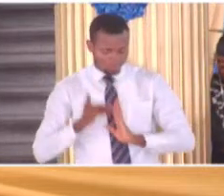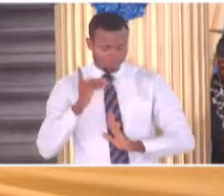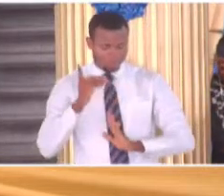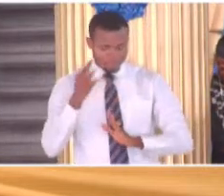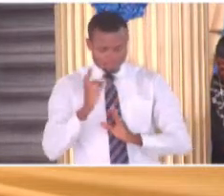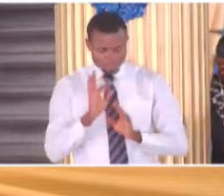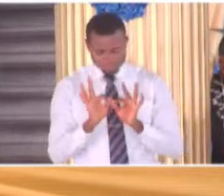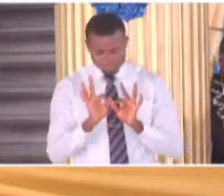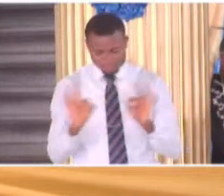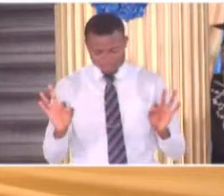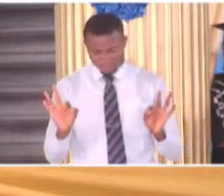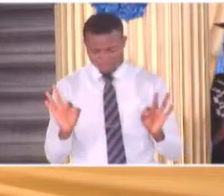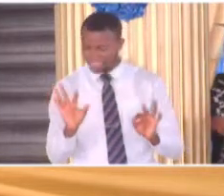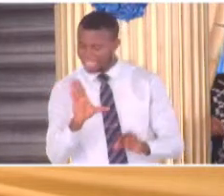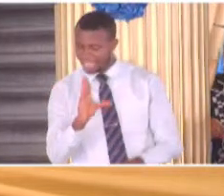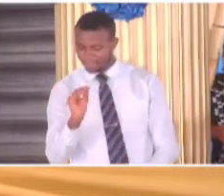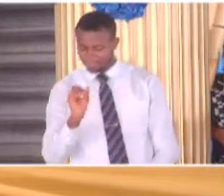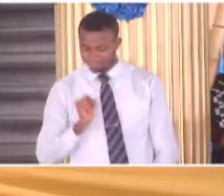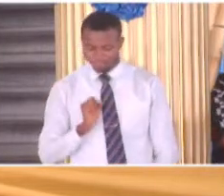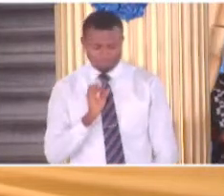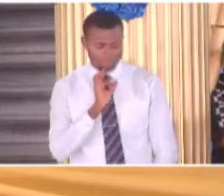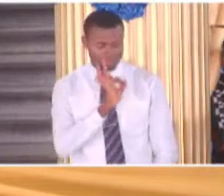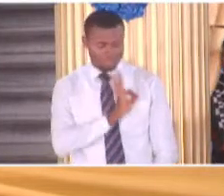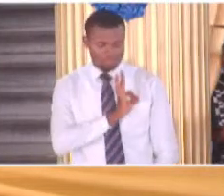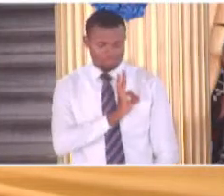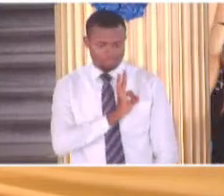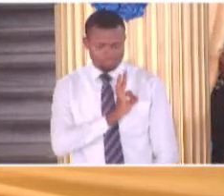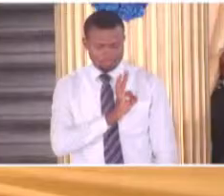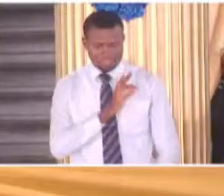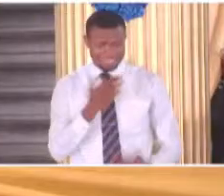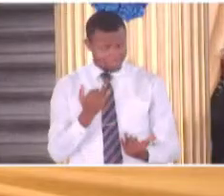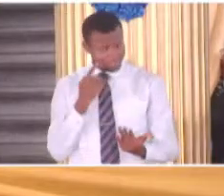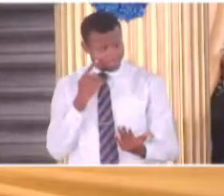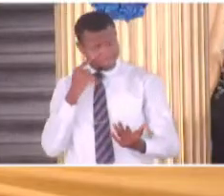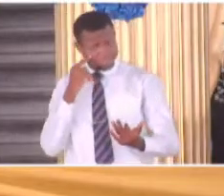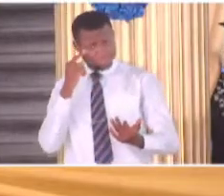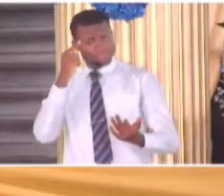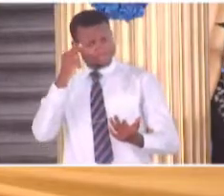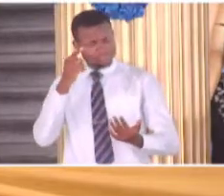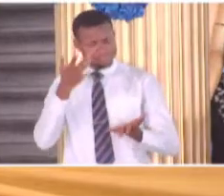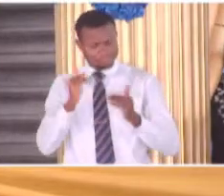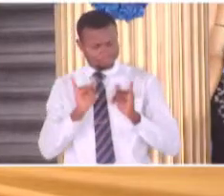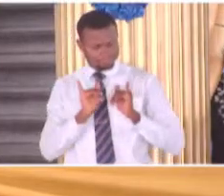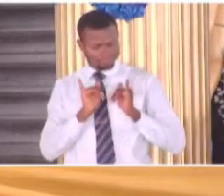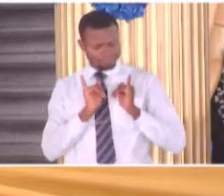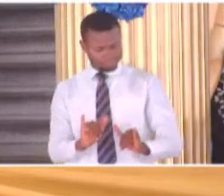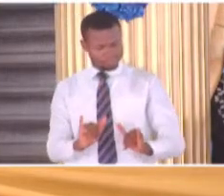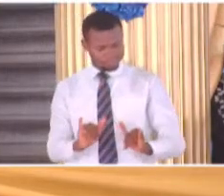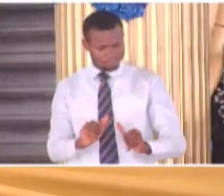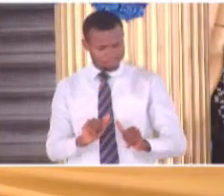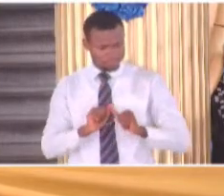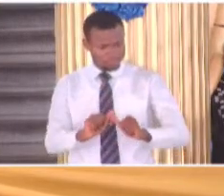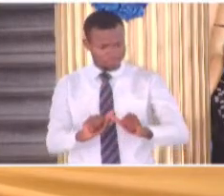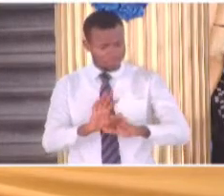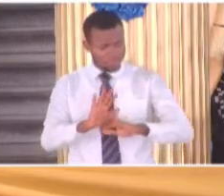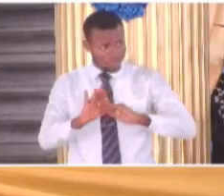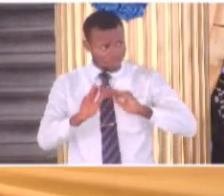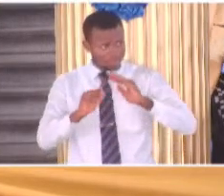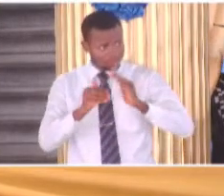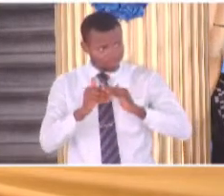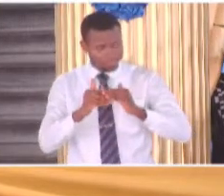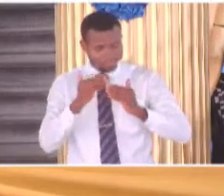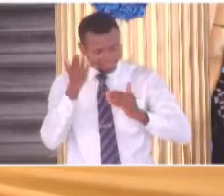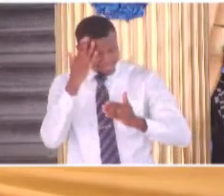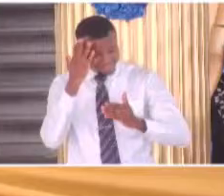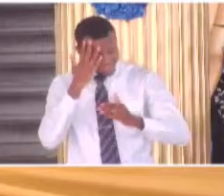faculty and staff. Looking ahead, we remain committed to reviewing and refining